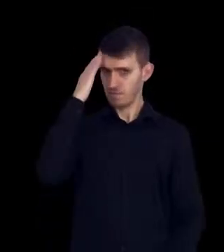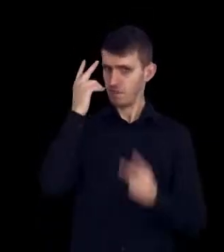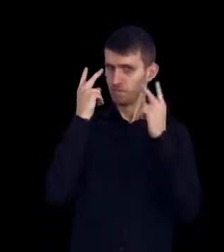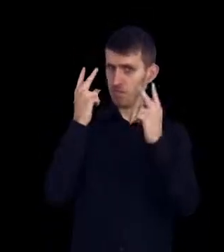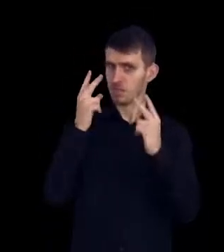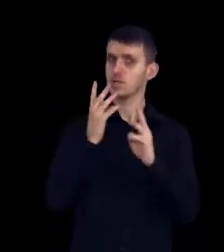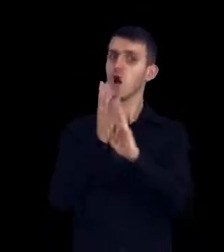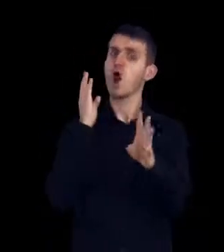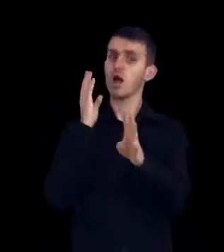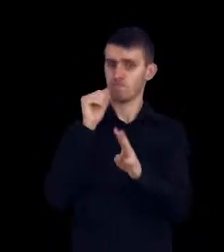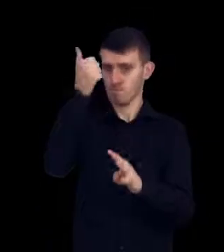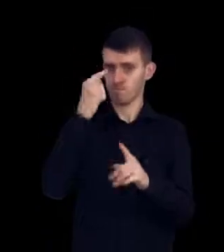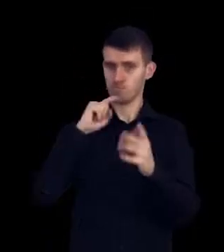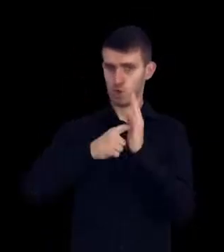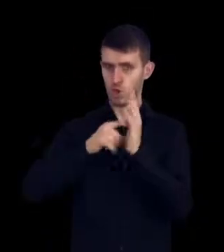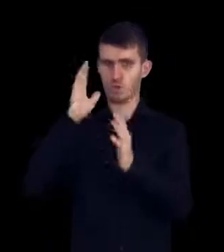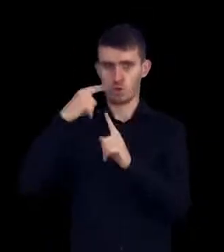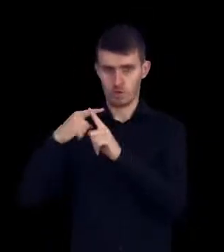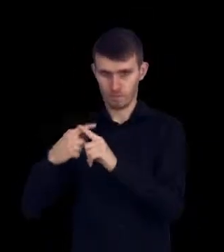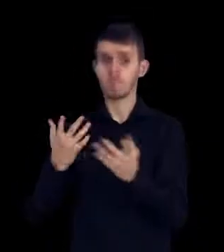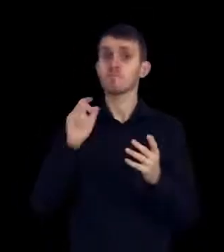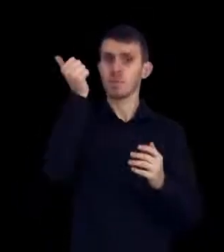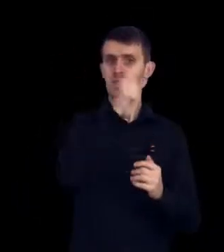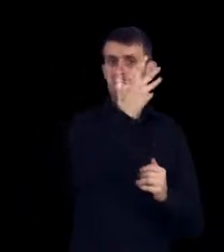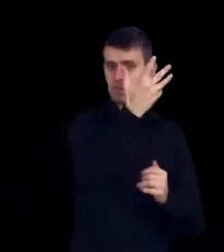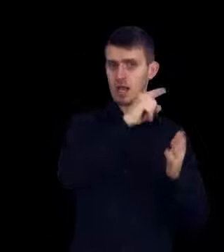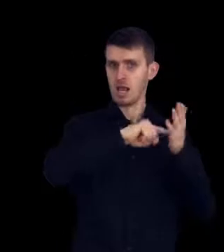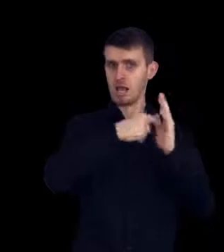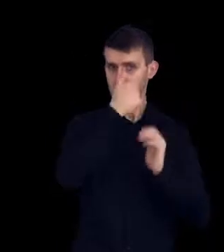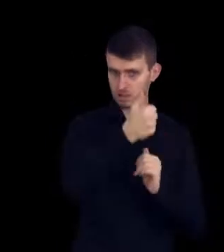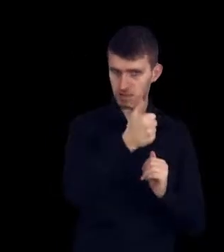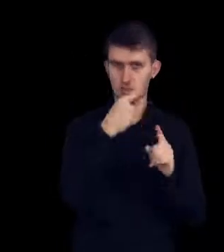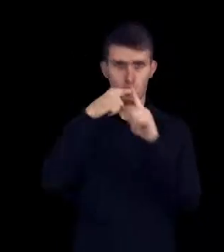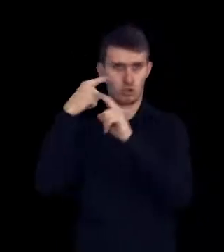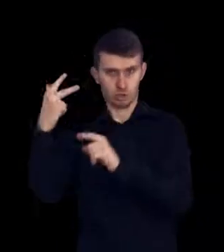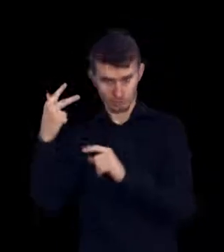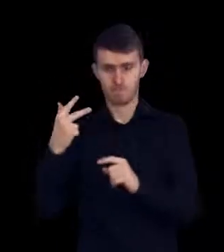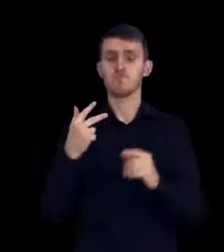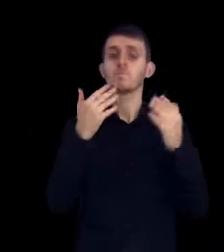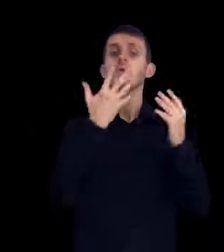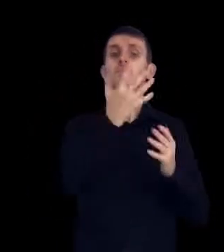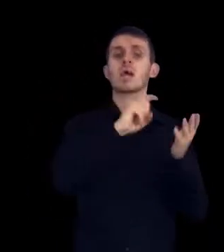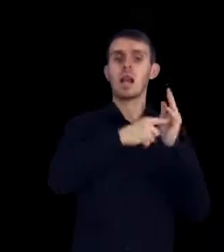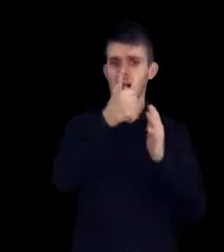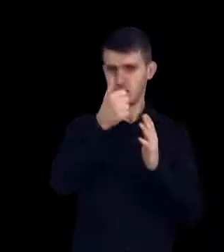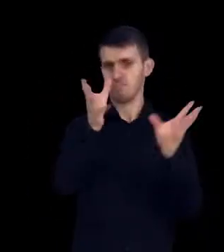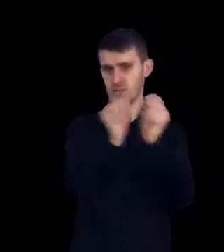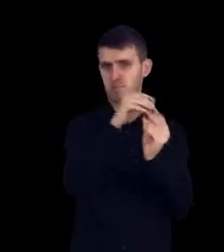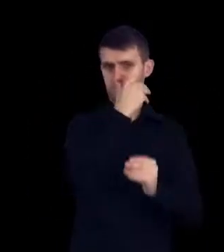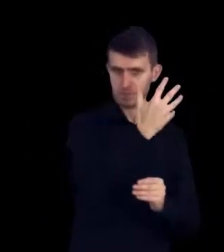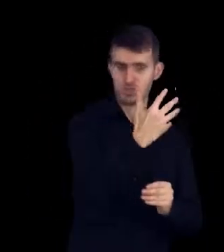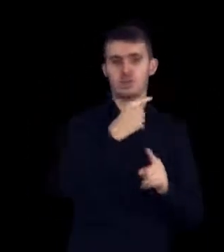Order of operations you do the multiplication before you do the addition So this will be 5 x 1 is 5+